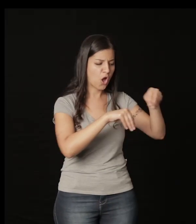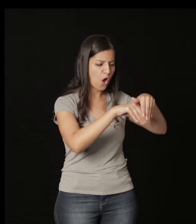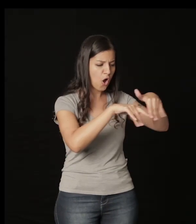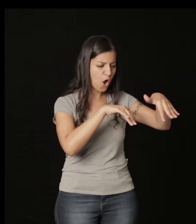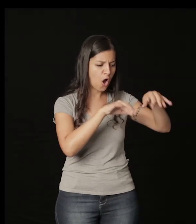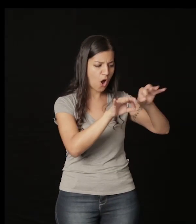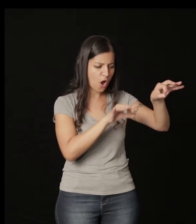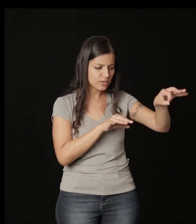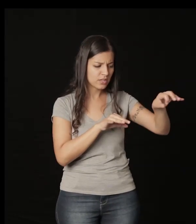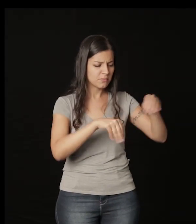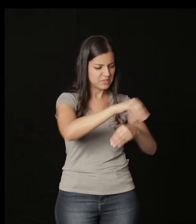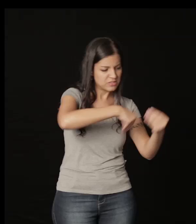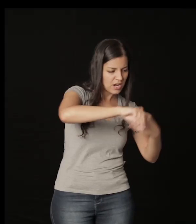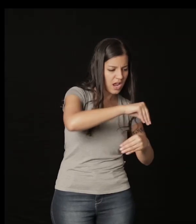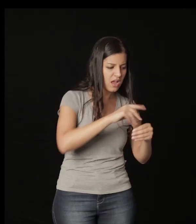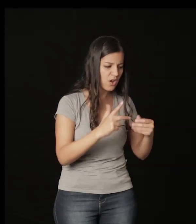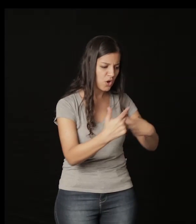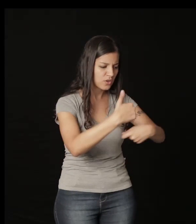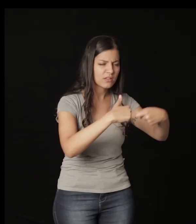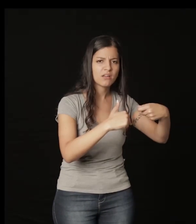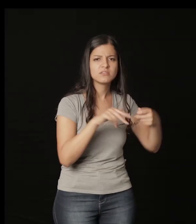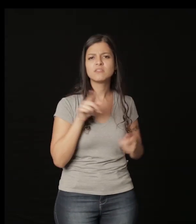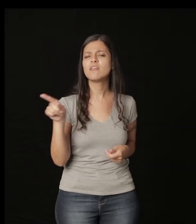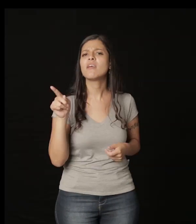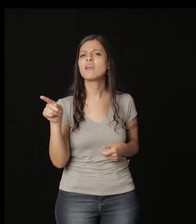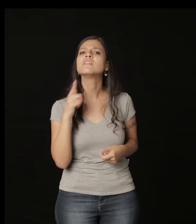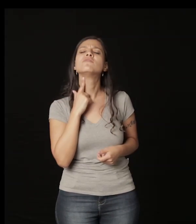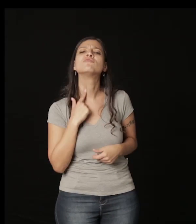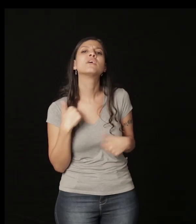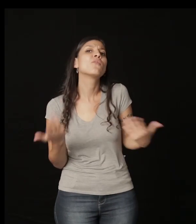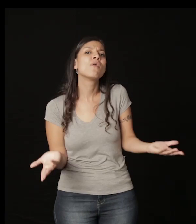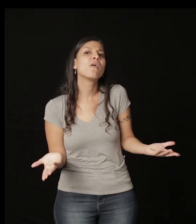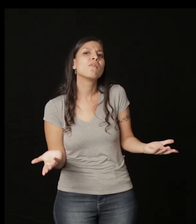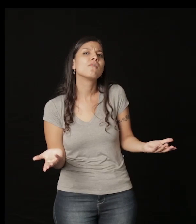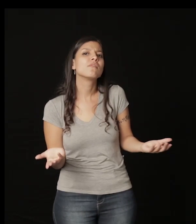up? Must he cut it up? What is the expectation of the artist?